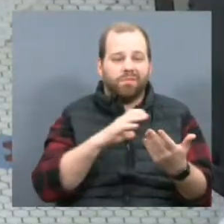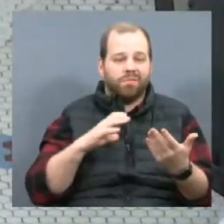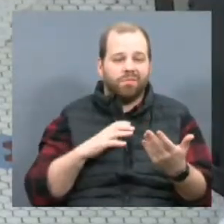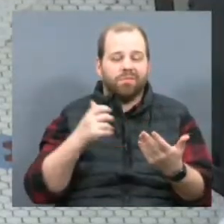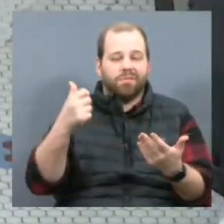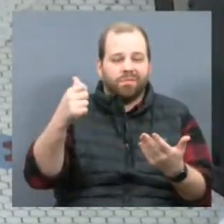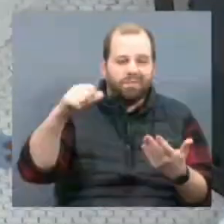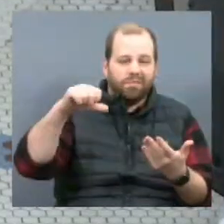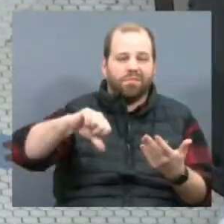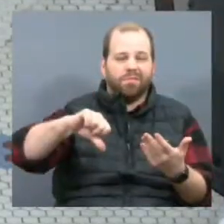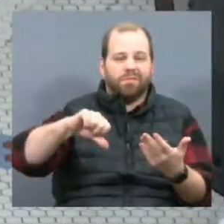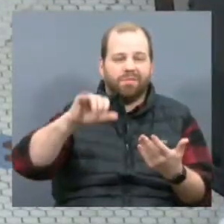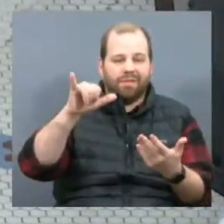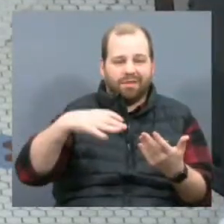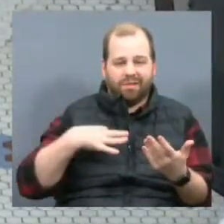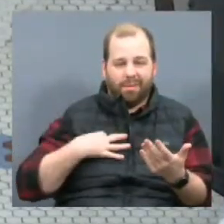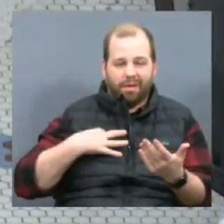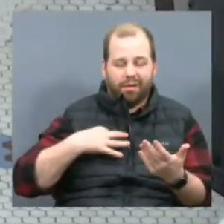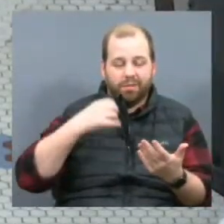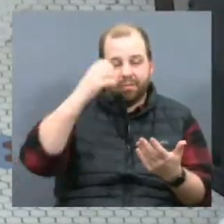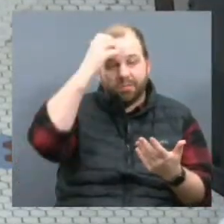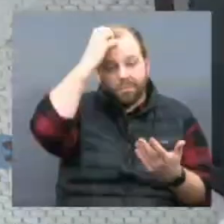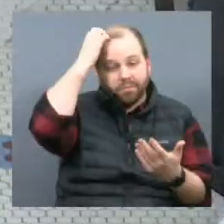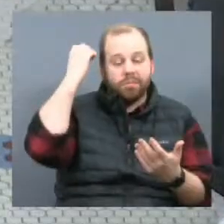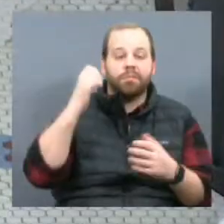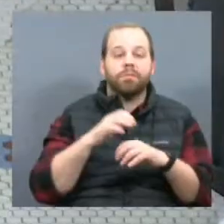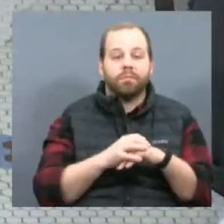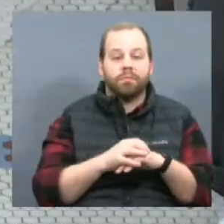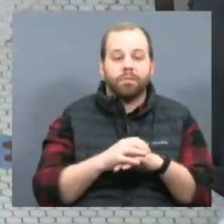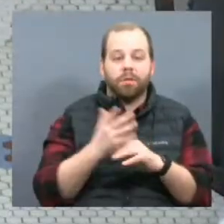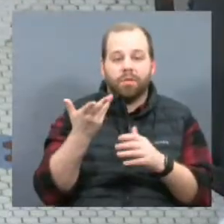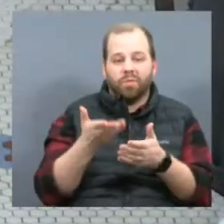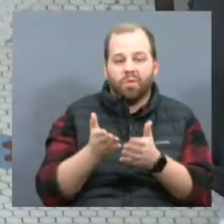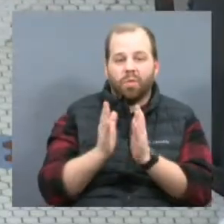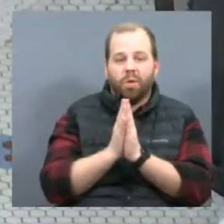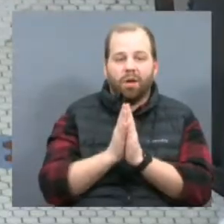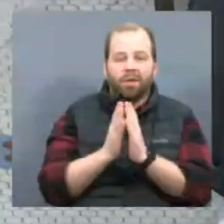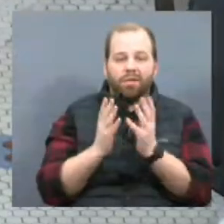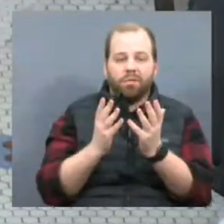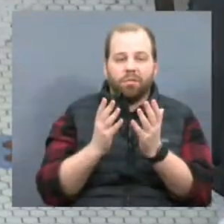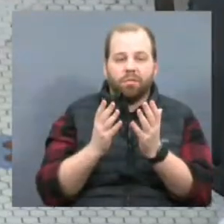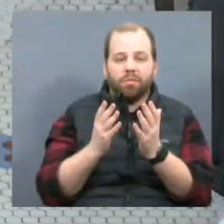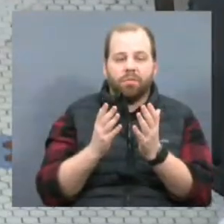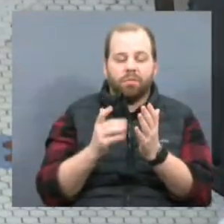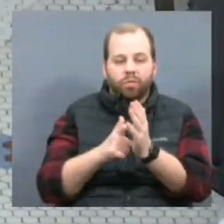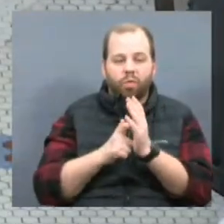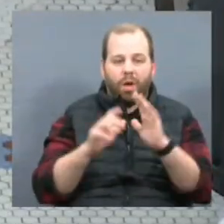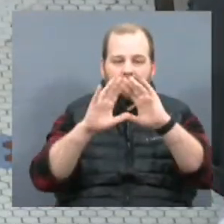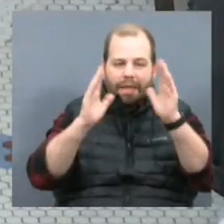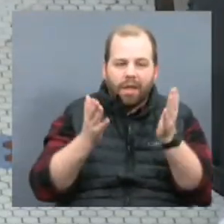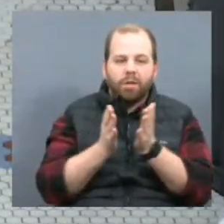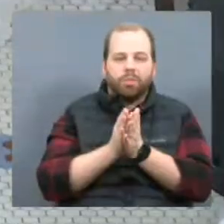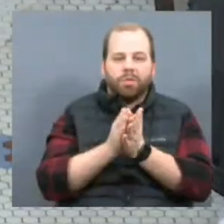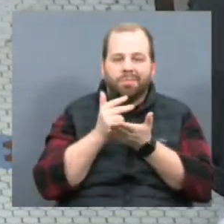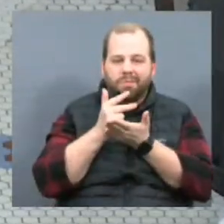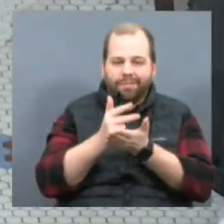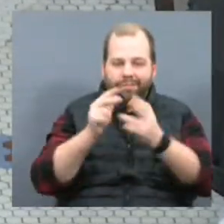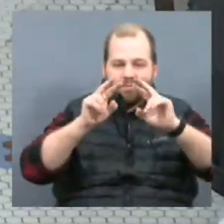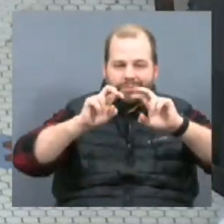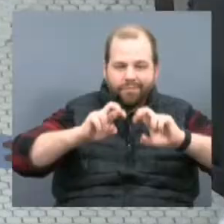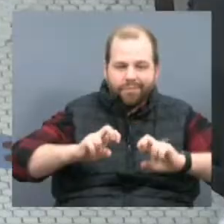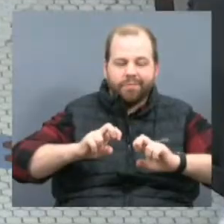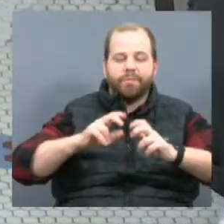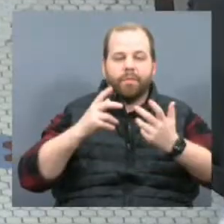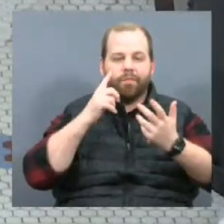denies the current demolition application and that they require a comprehensive parking study before considering any future